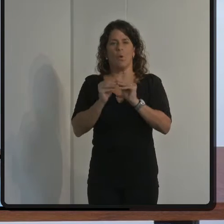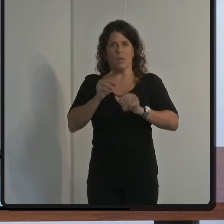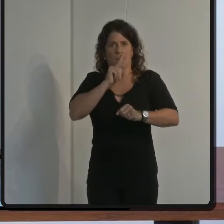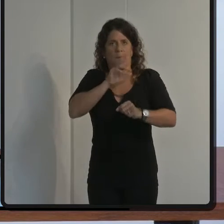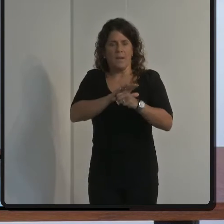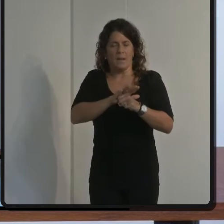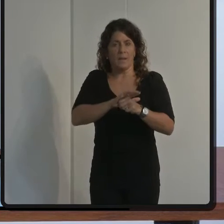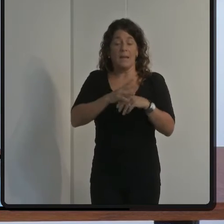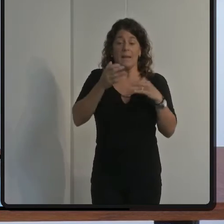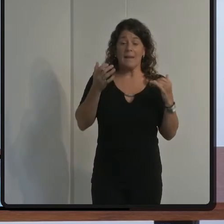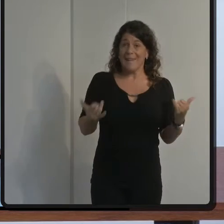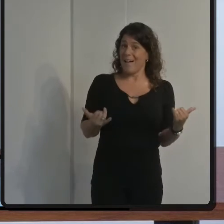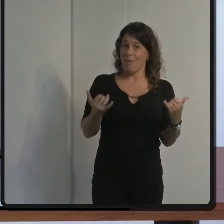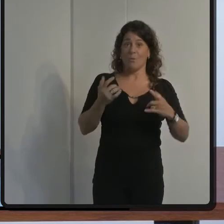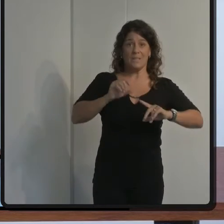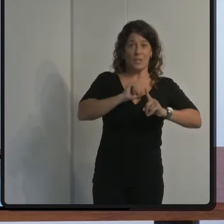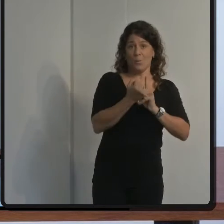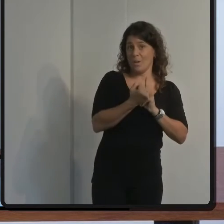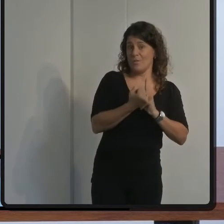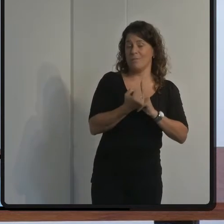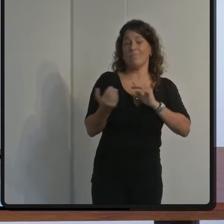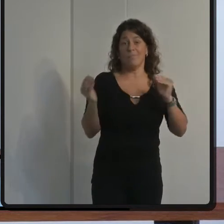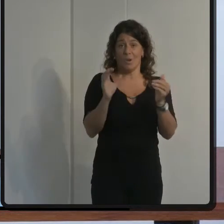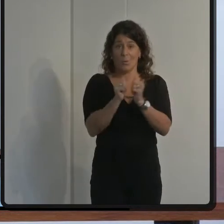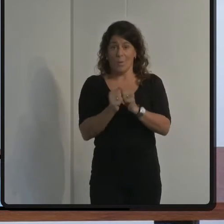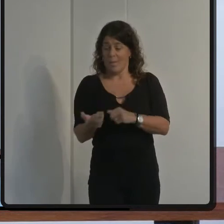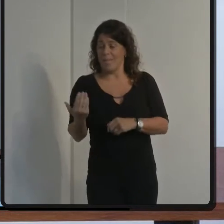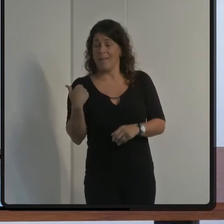different situation now than we were in May.